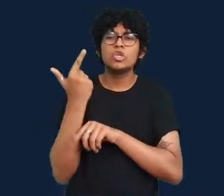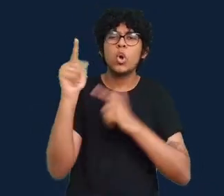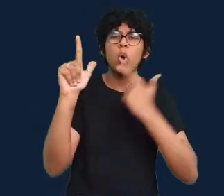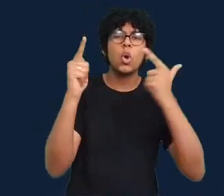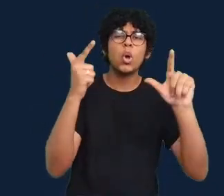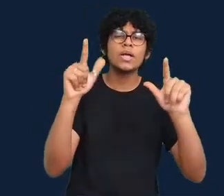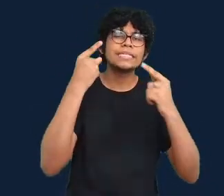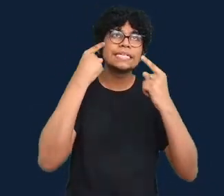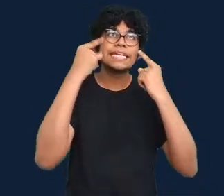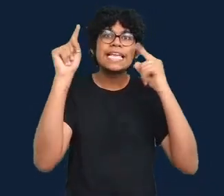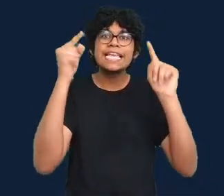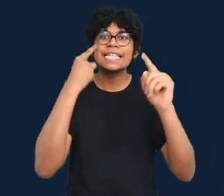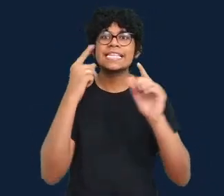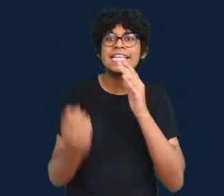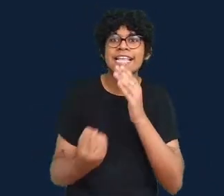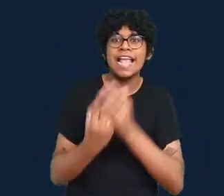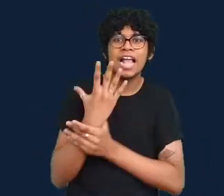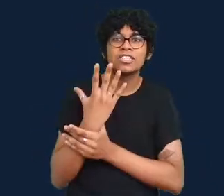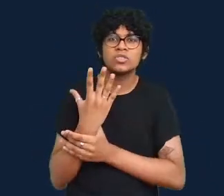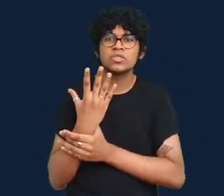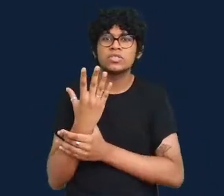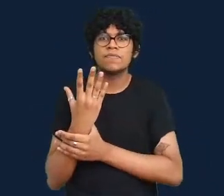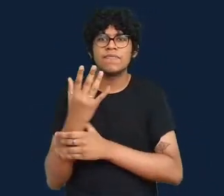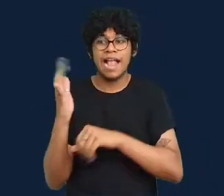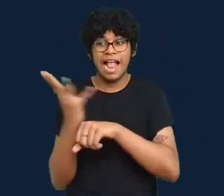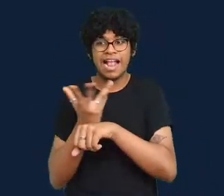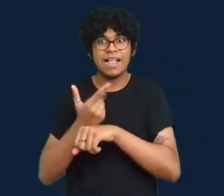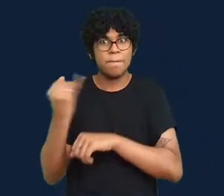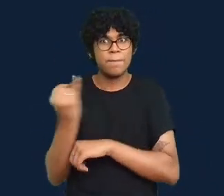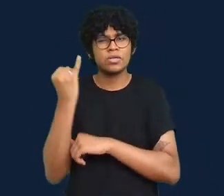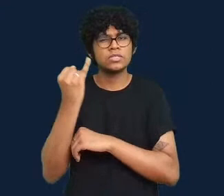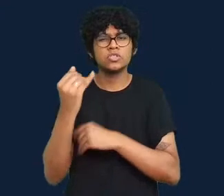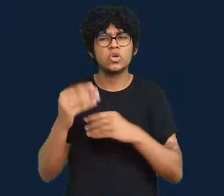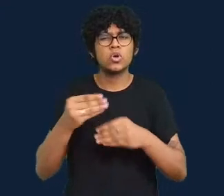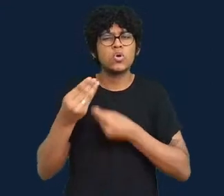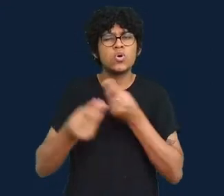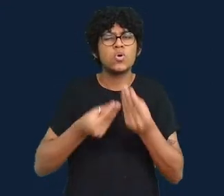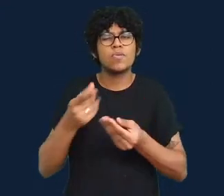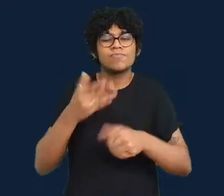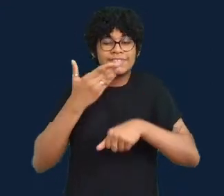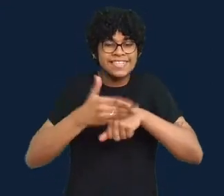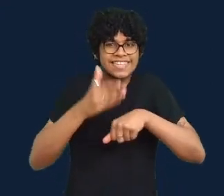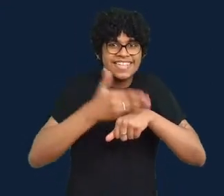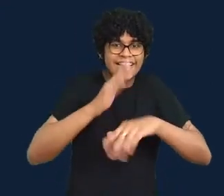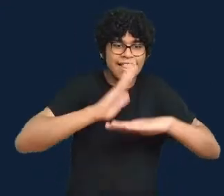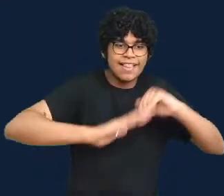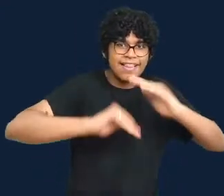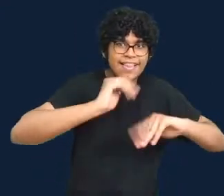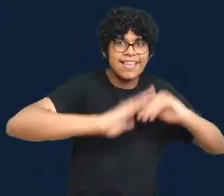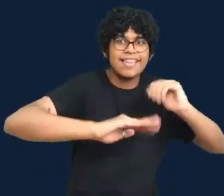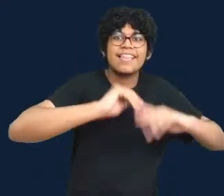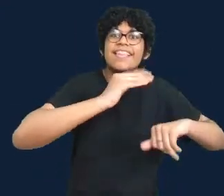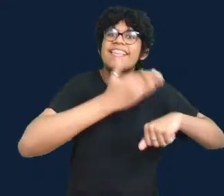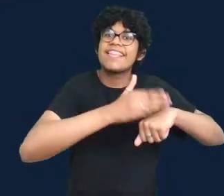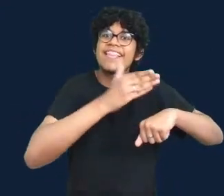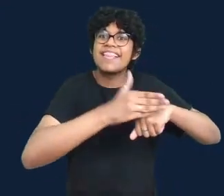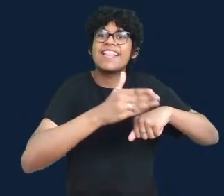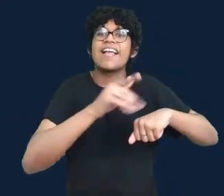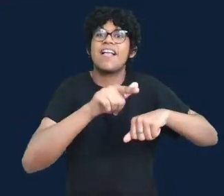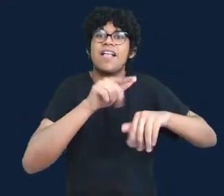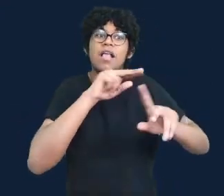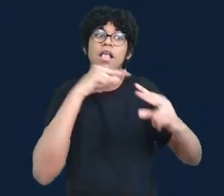exercise them for designing the data visualizations using the no-code and low-code tools you mentioned? So I